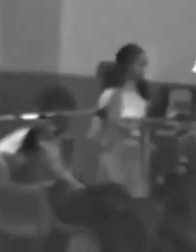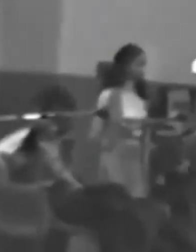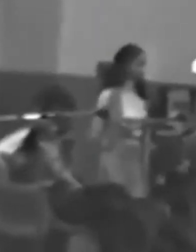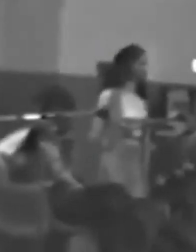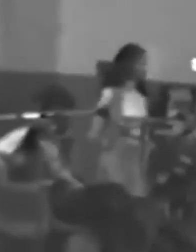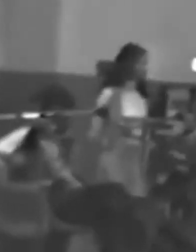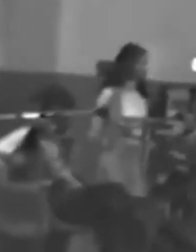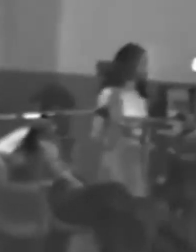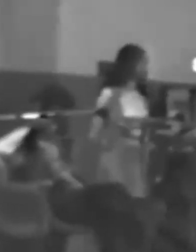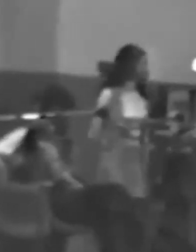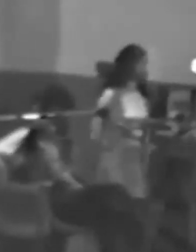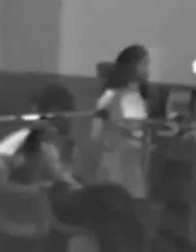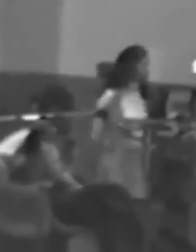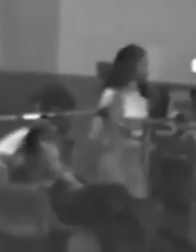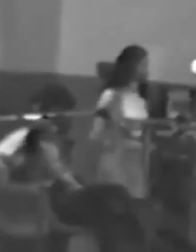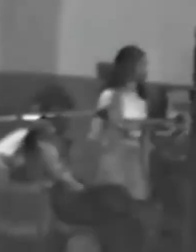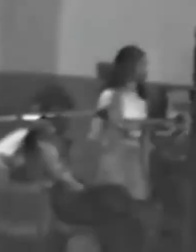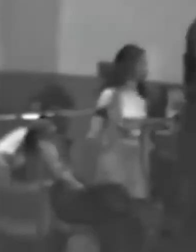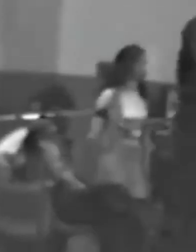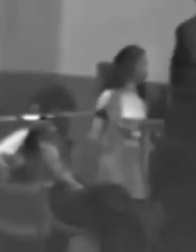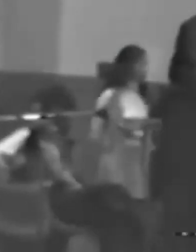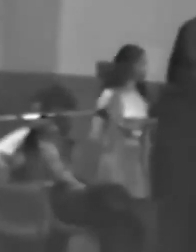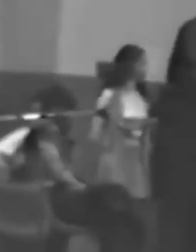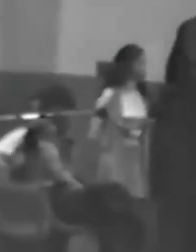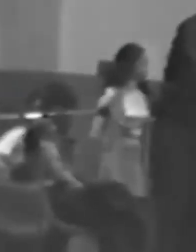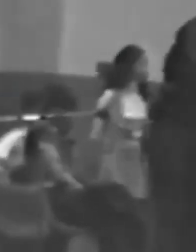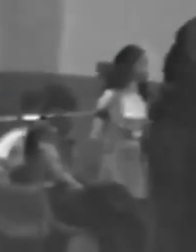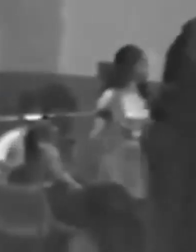campaign. That indeed,